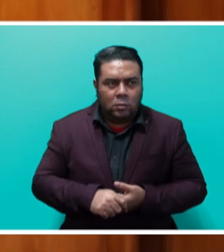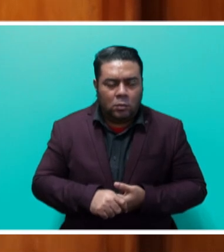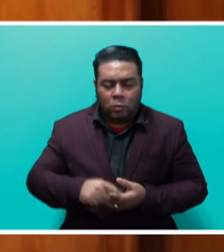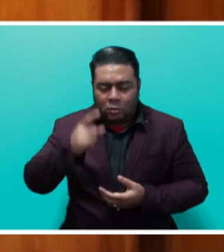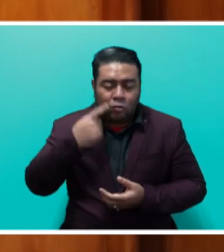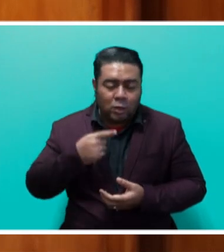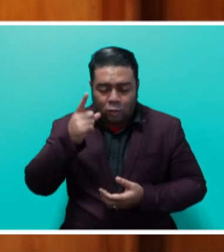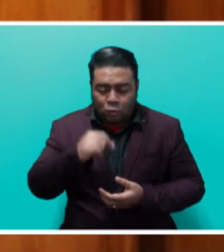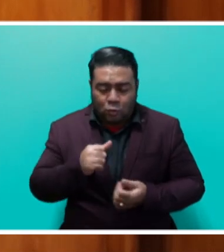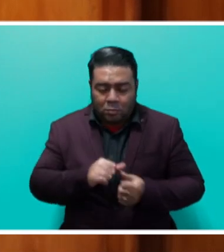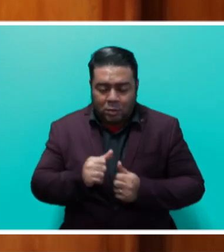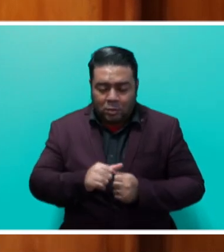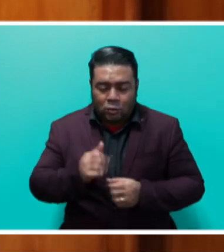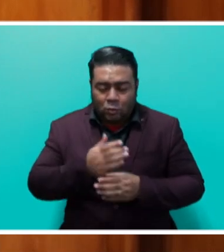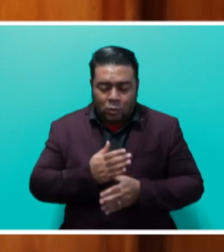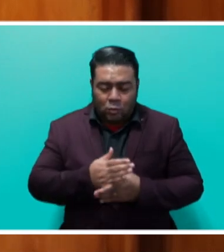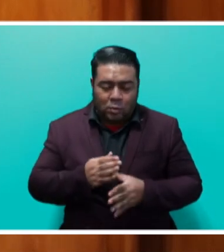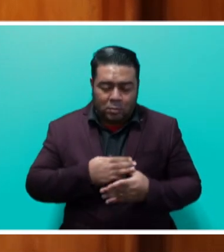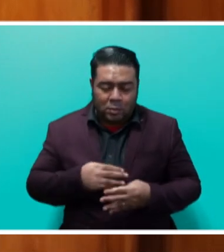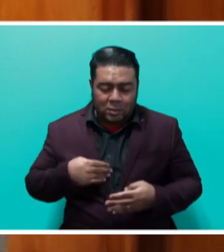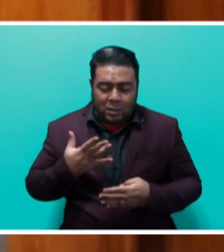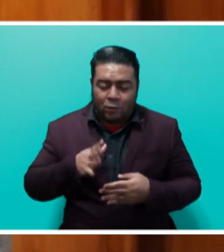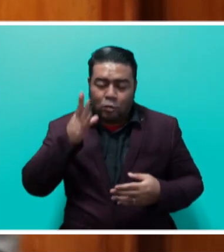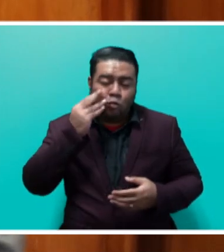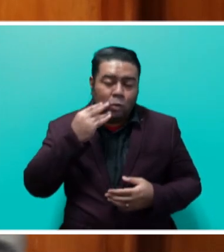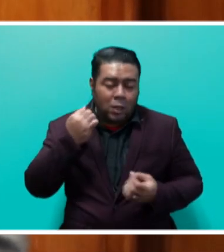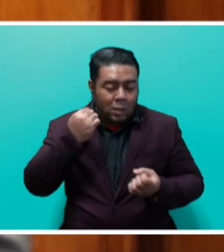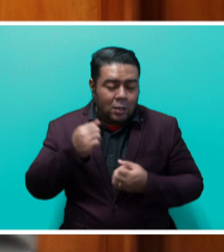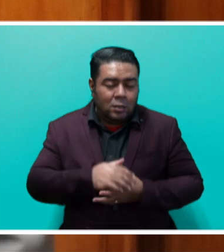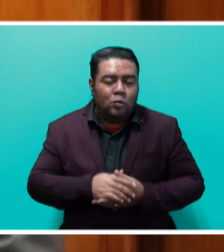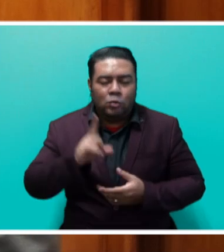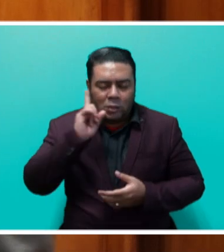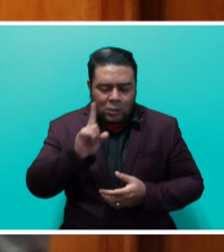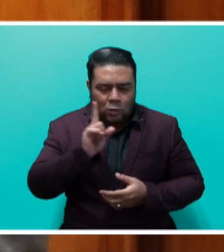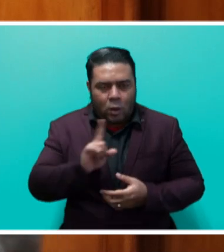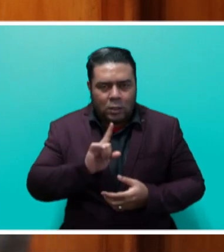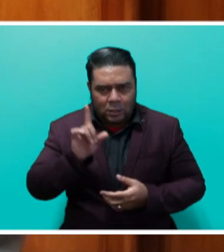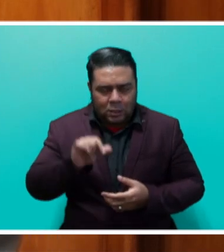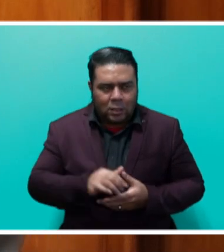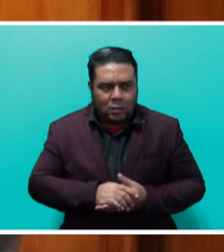best to work with the Minister of Sugar to see what can be done.